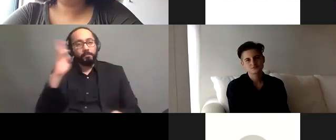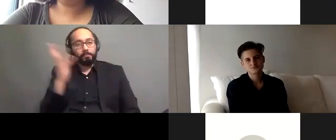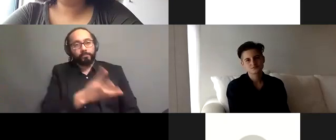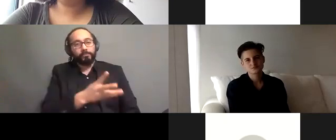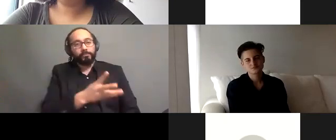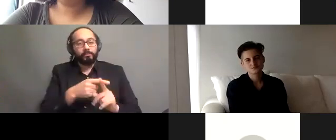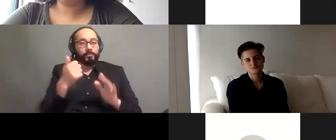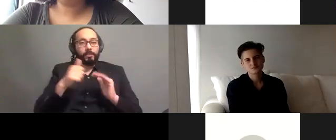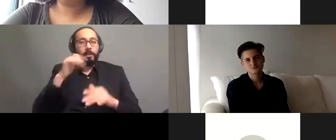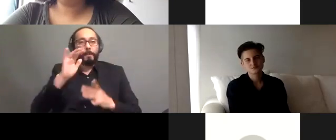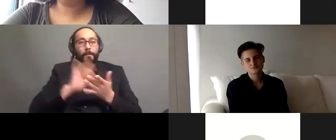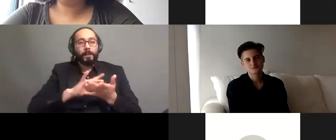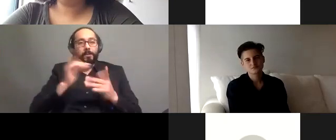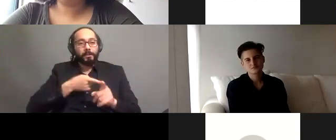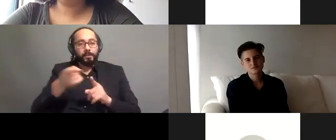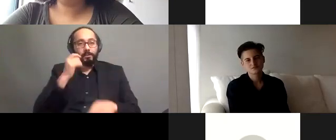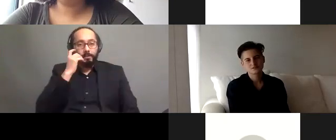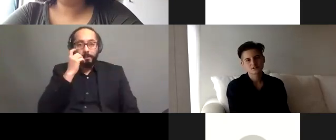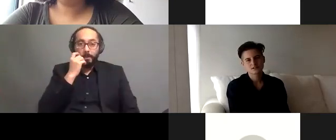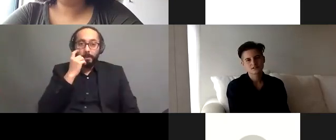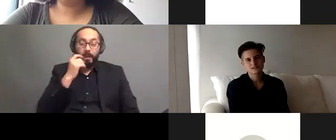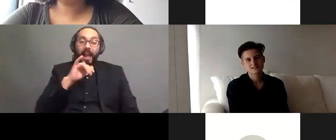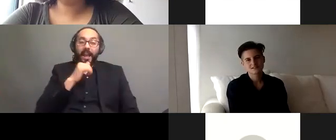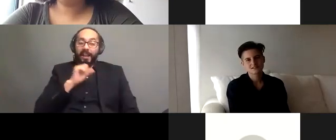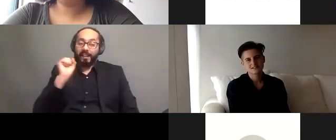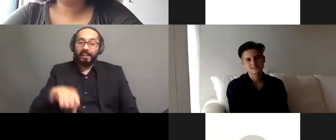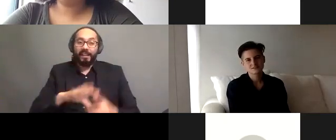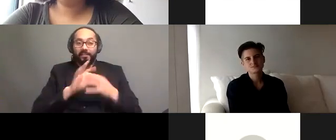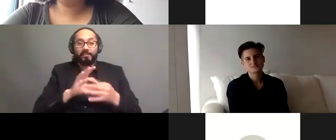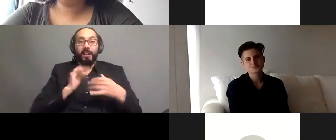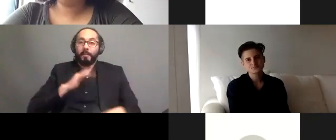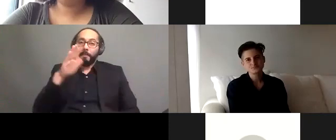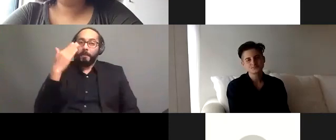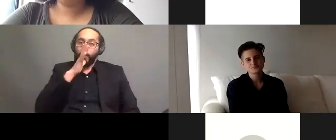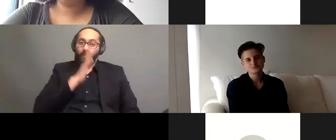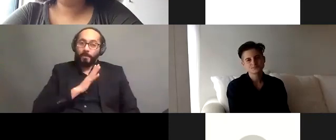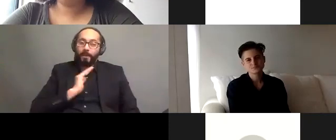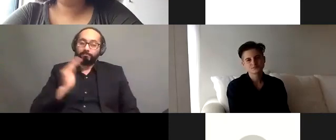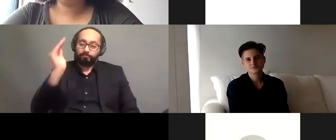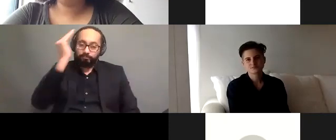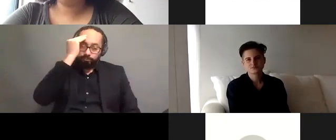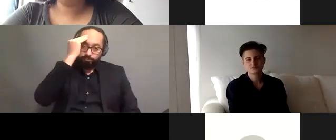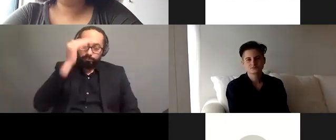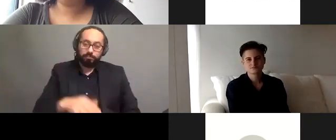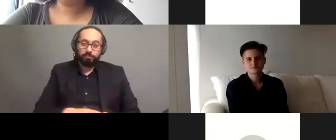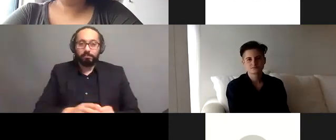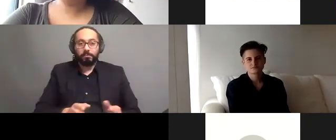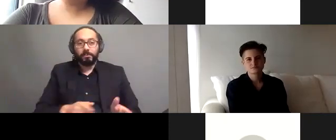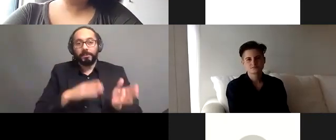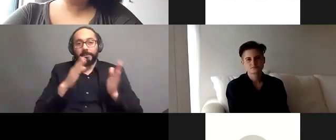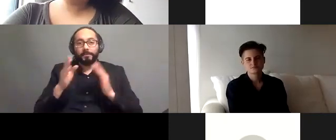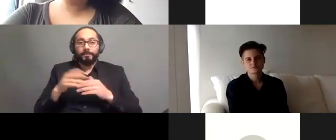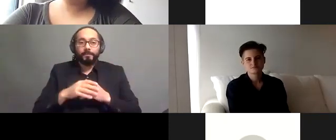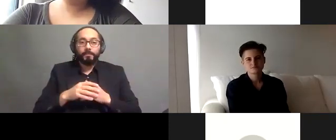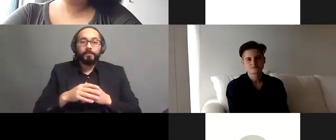medical industry. I also can relate to that as a Black woman. Mountain Duets by Sophia is